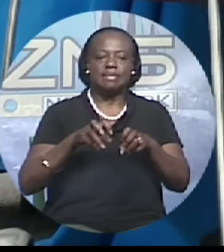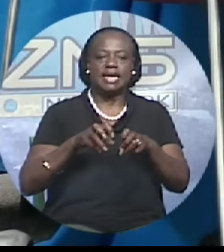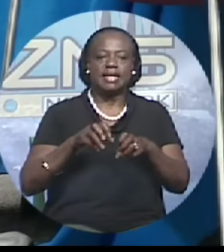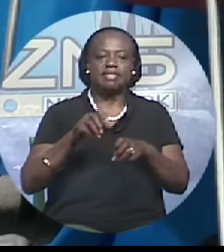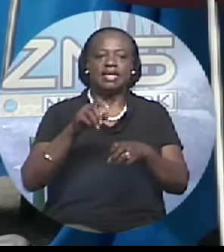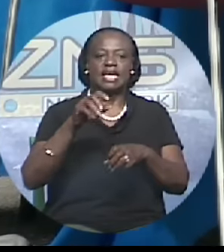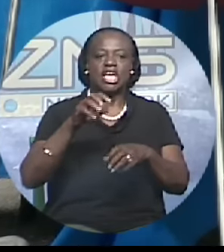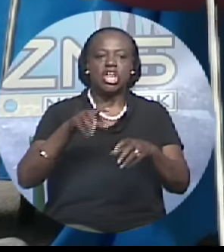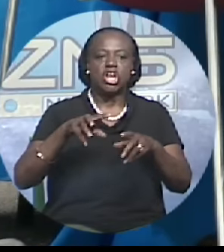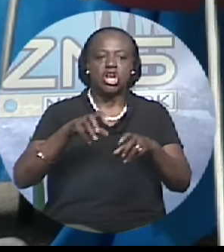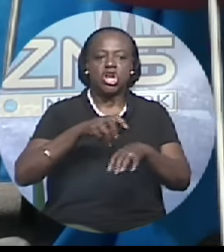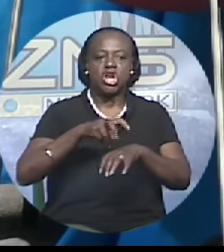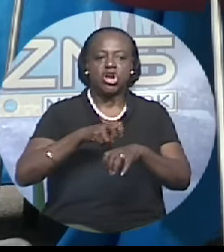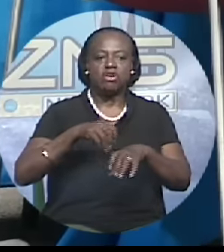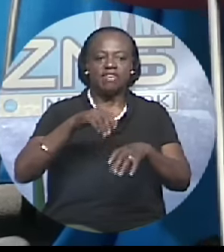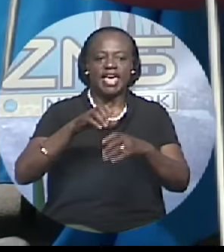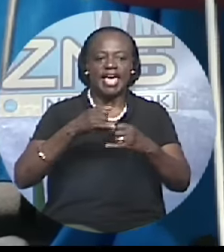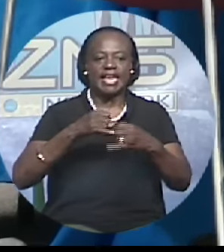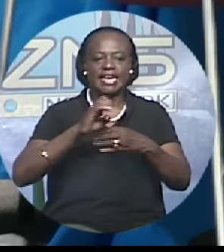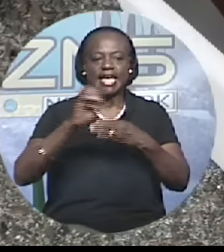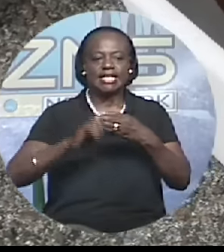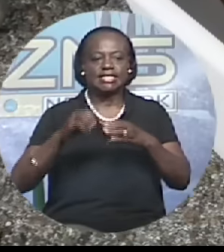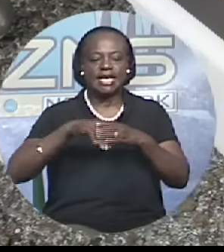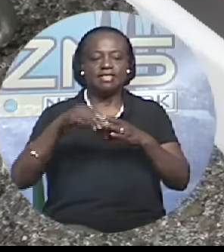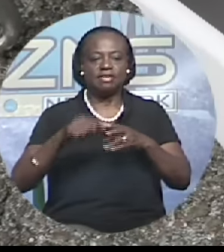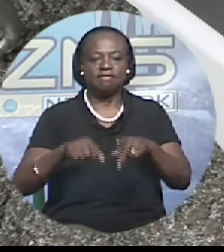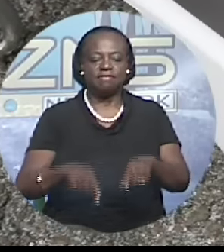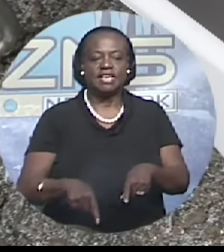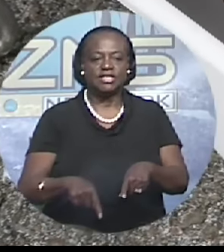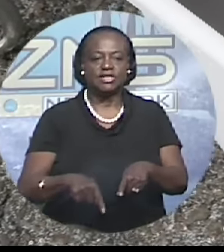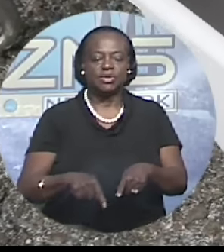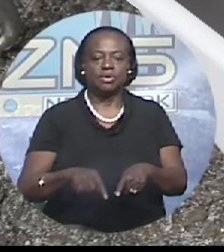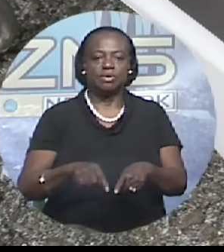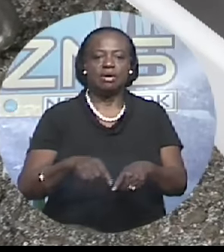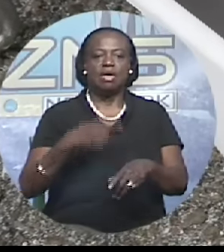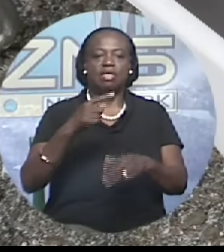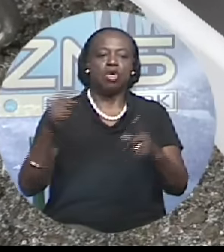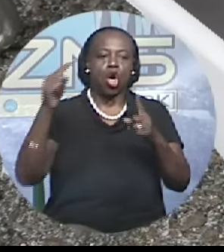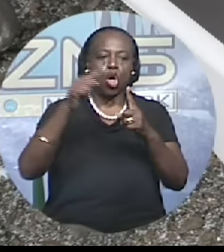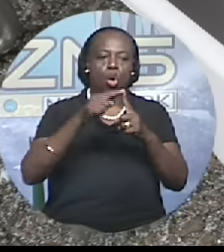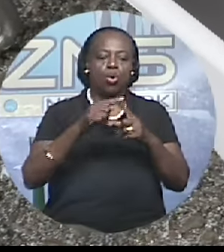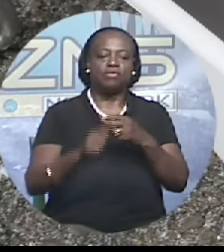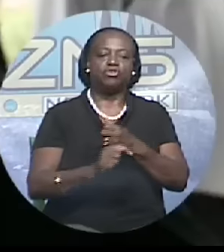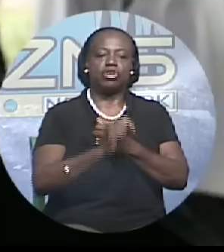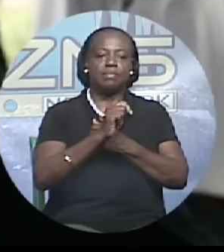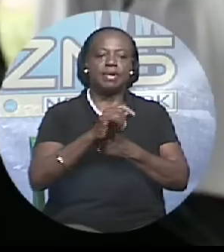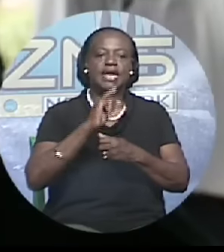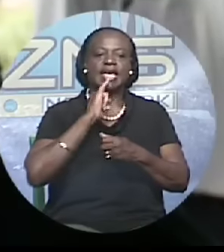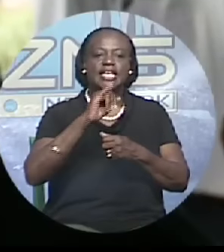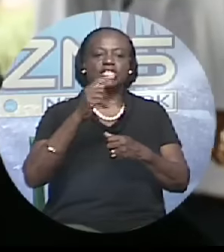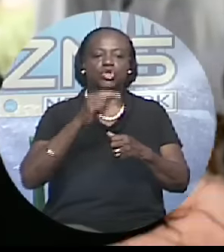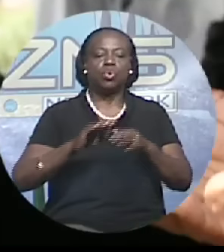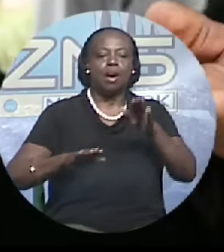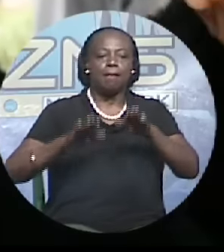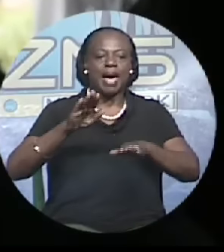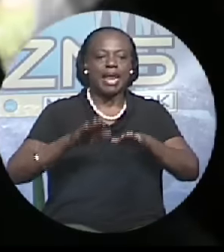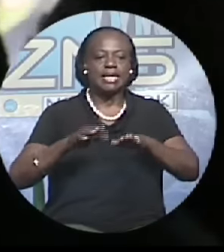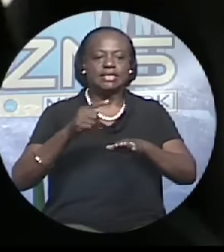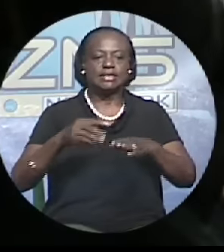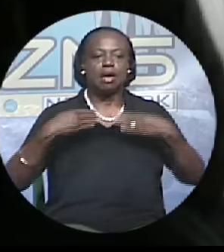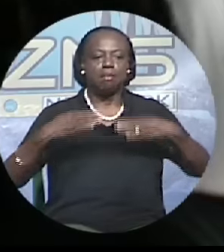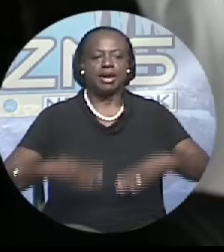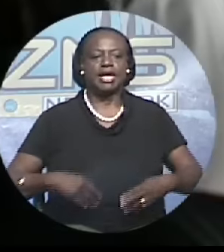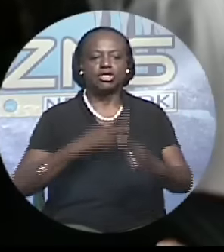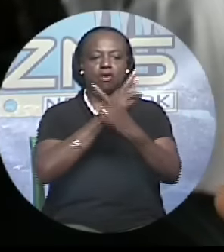in the feet. The feet, when you stimulate the nerves in the feet, the goal of the treatment is to balance the body and relax the